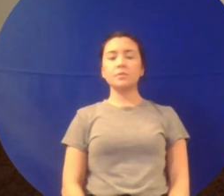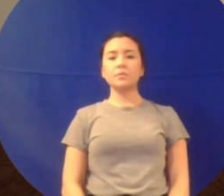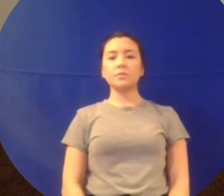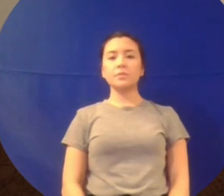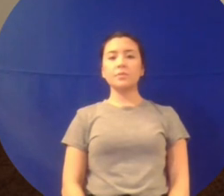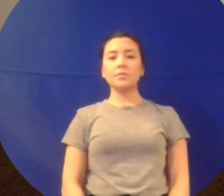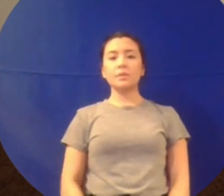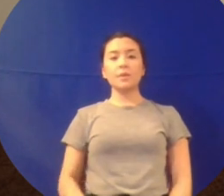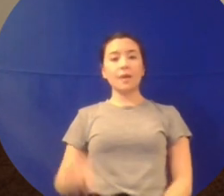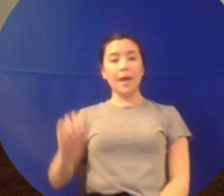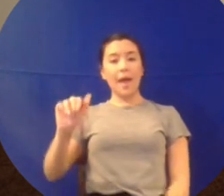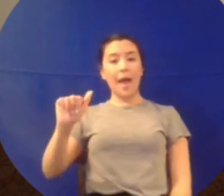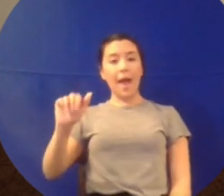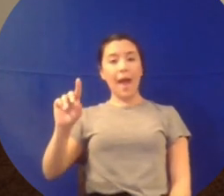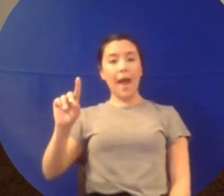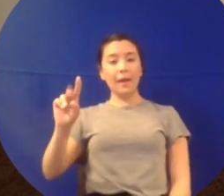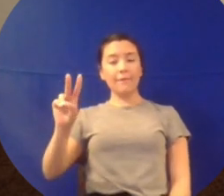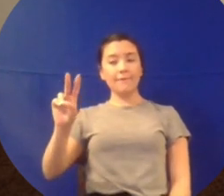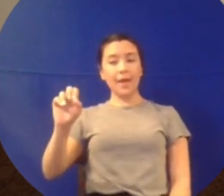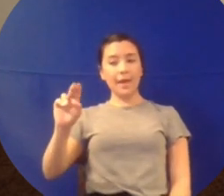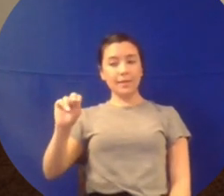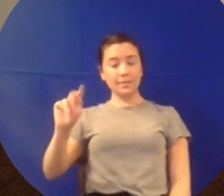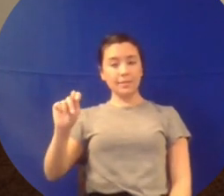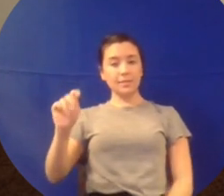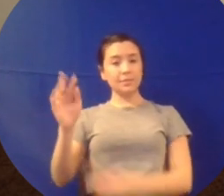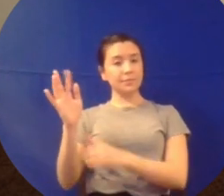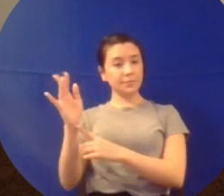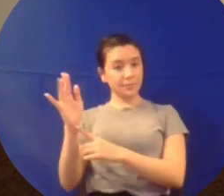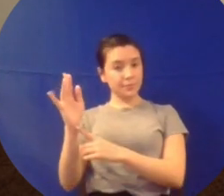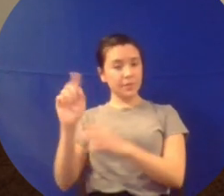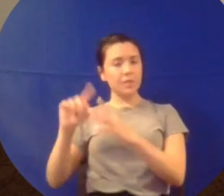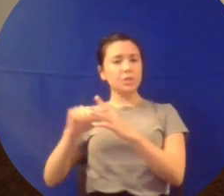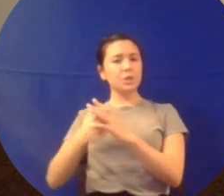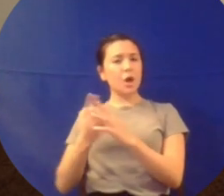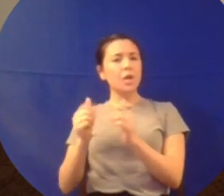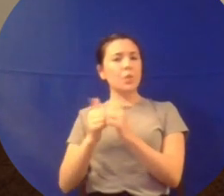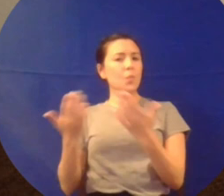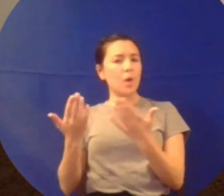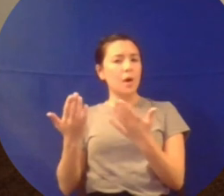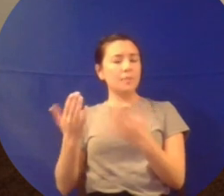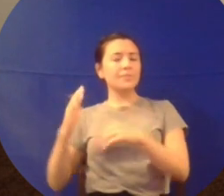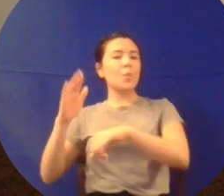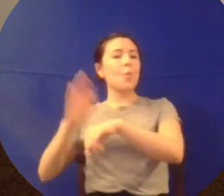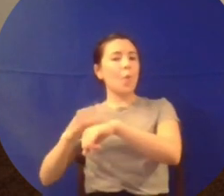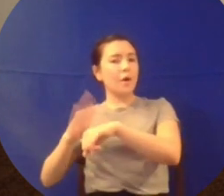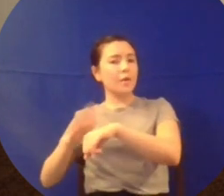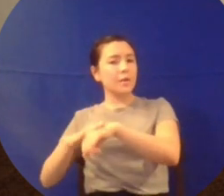When Advent began with a wake-up call that encourages us